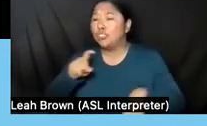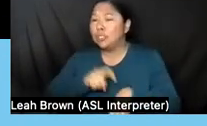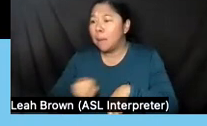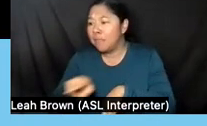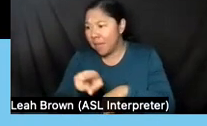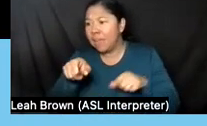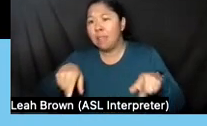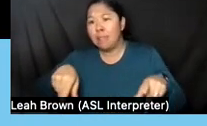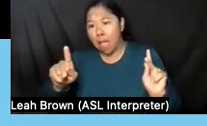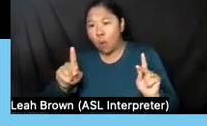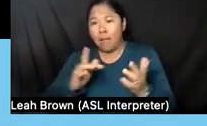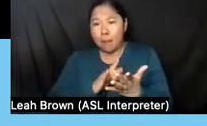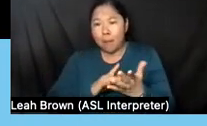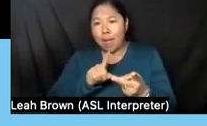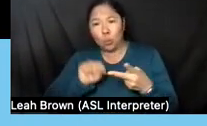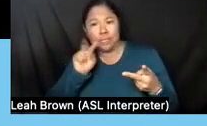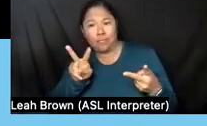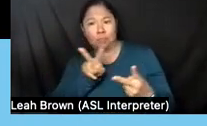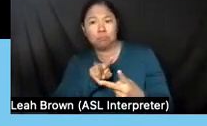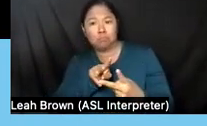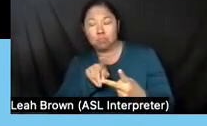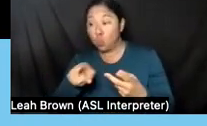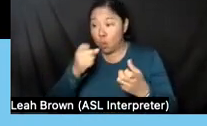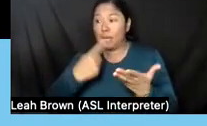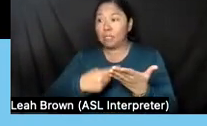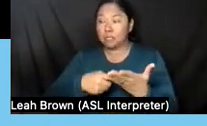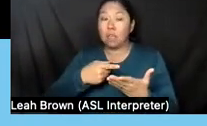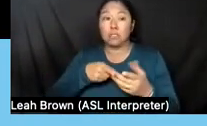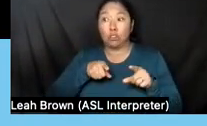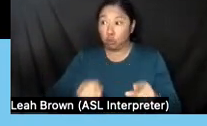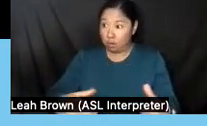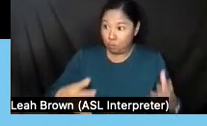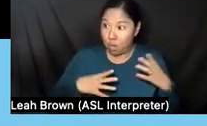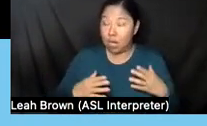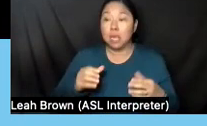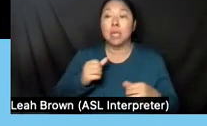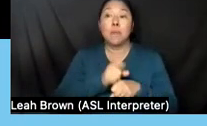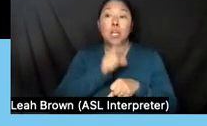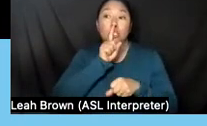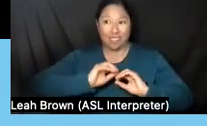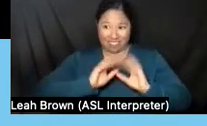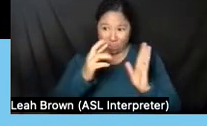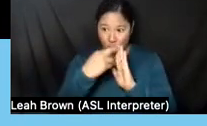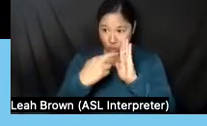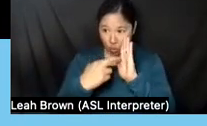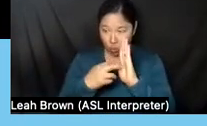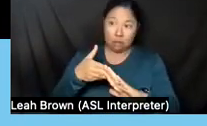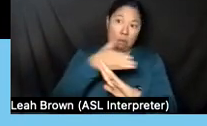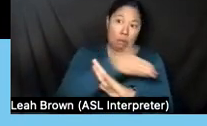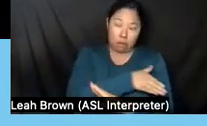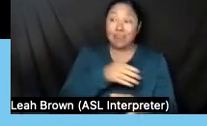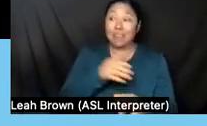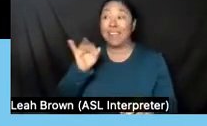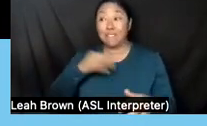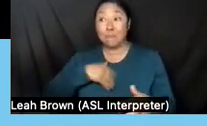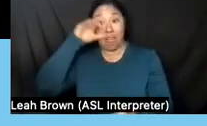iPad or their TV? So that's something that you can discuss with them during those breaks so they're aware of what those rules are. Because if my husband comes home and is like,